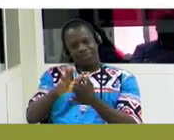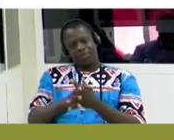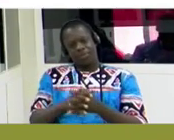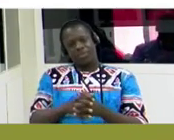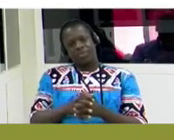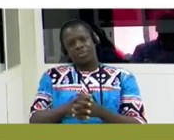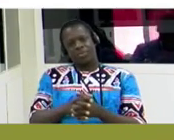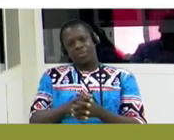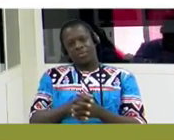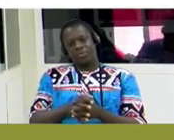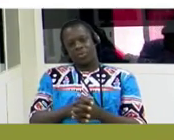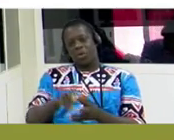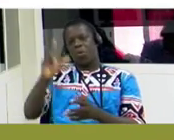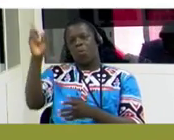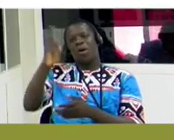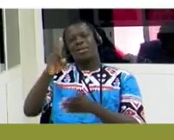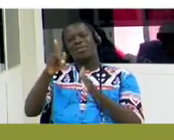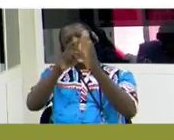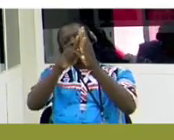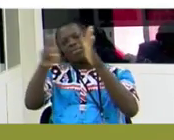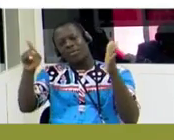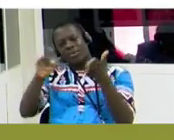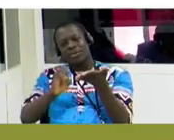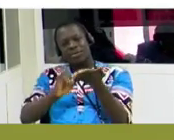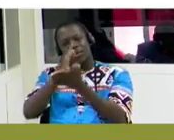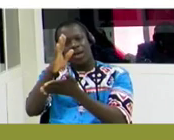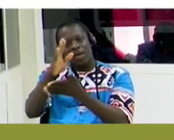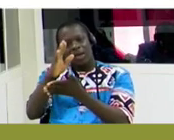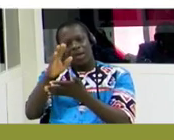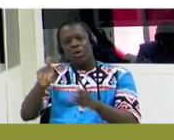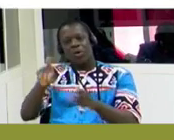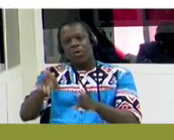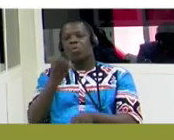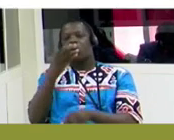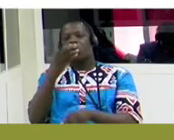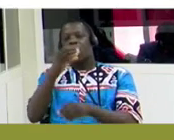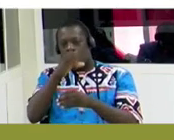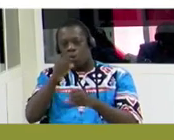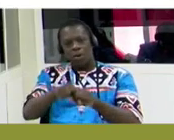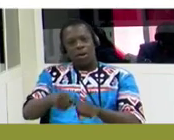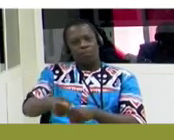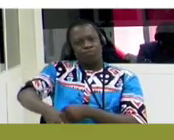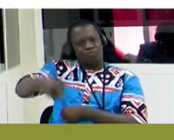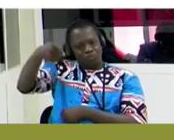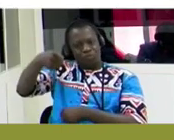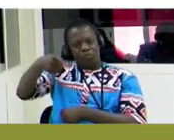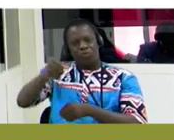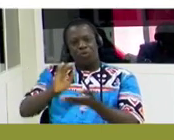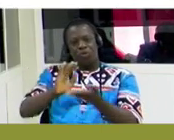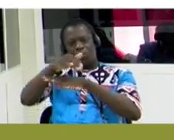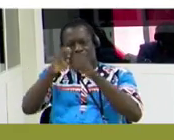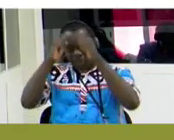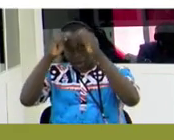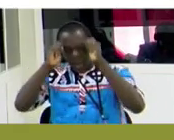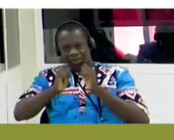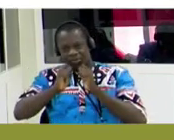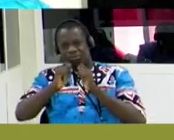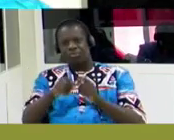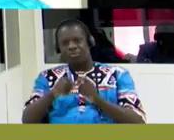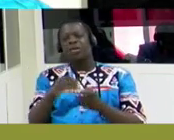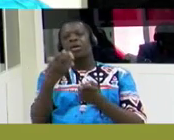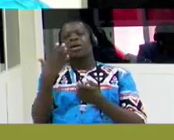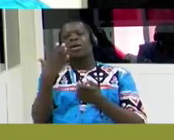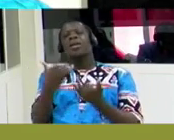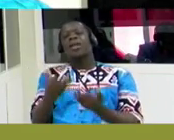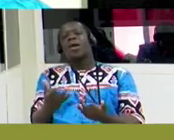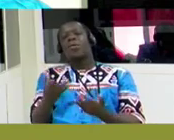What orders was he giving? For them to put this nylon bag over his head. How about the kicking and the beating?